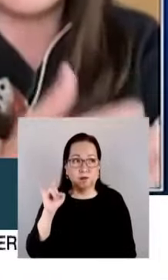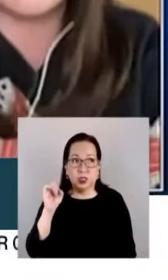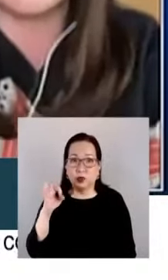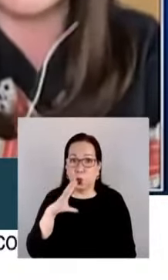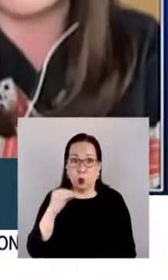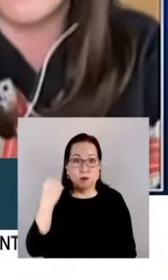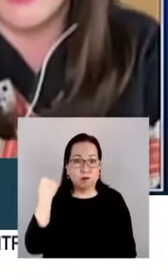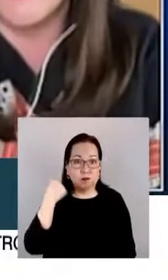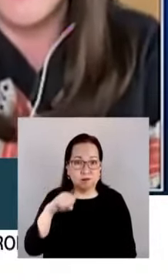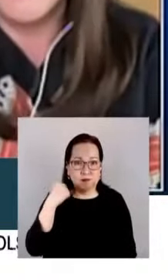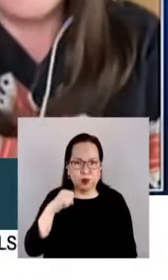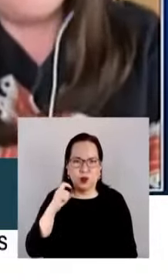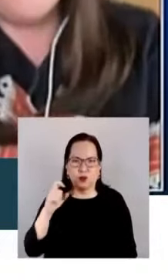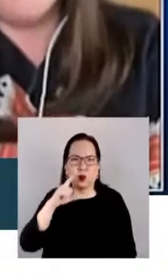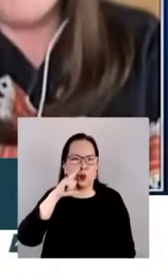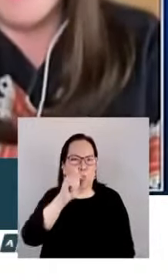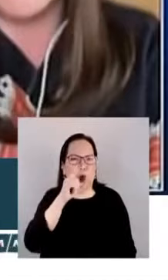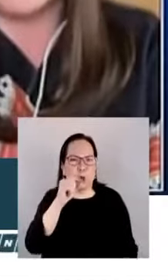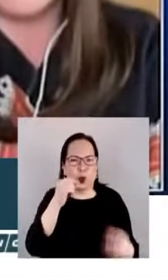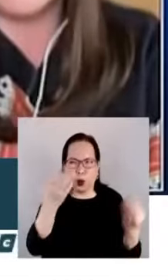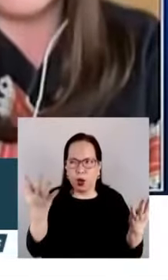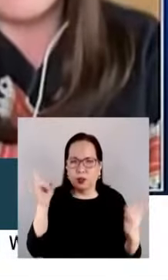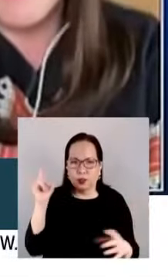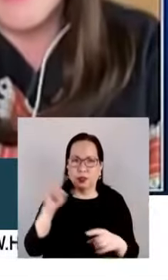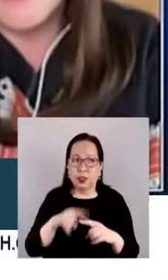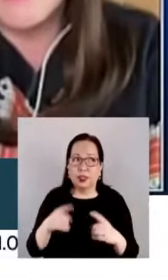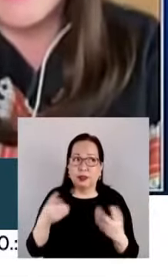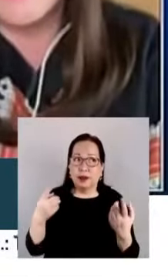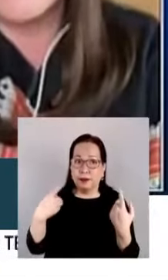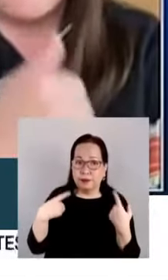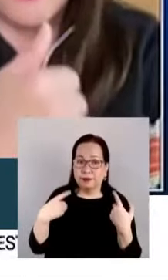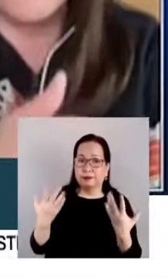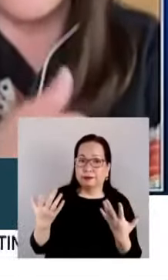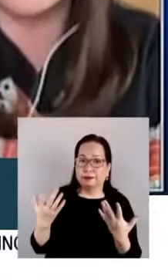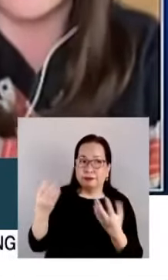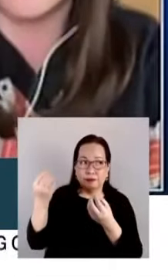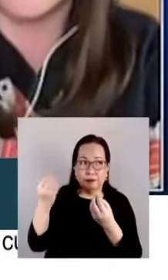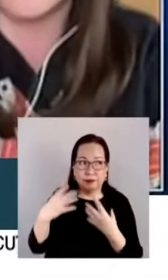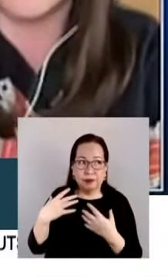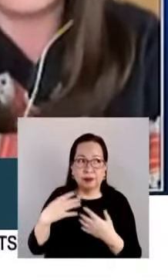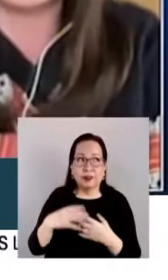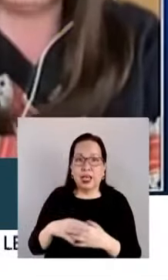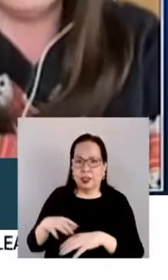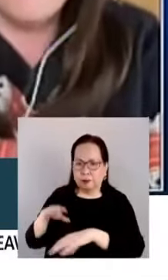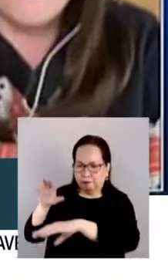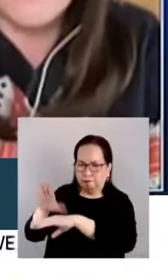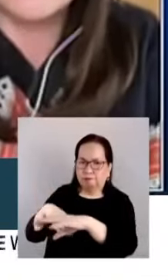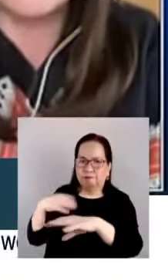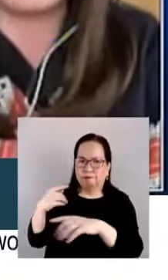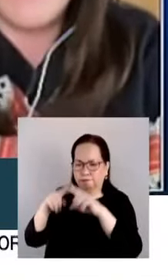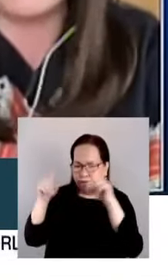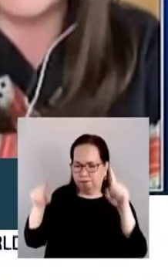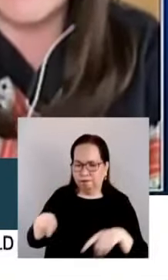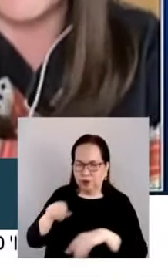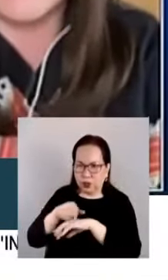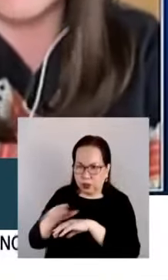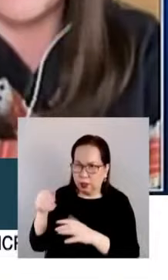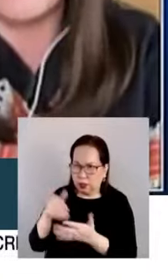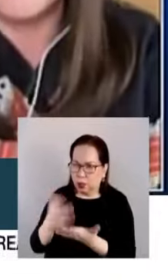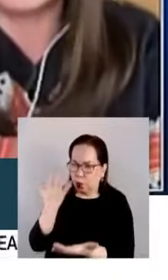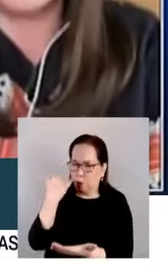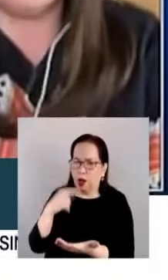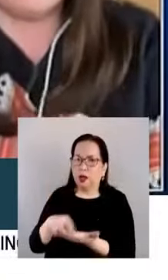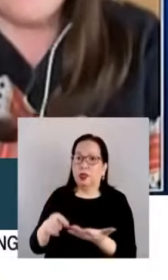namin nakikita na chicheck. Mm-hmm. If lumabag, we give a show cause order. At kung umulit, pinapasara